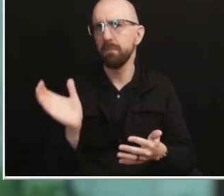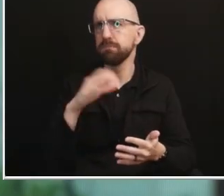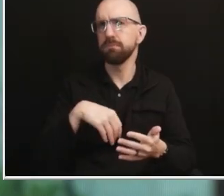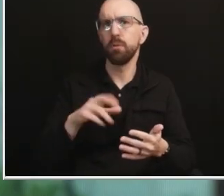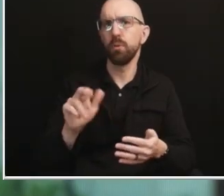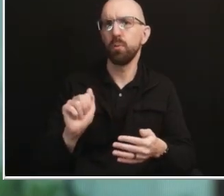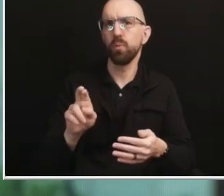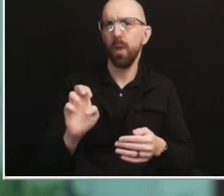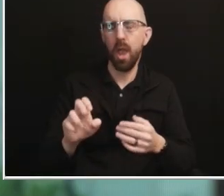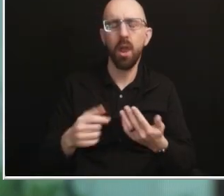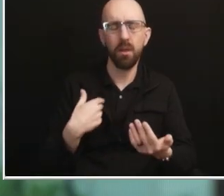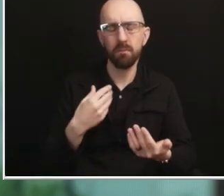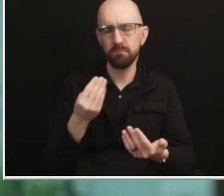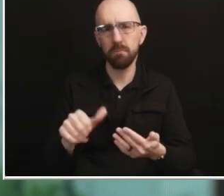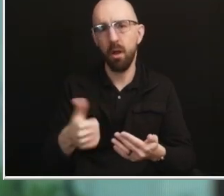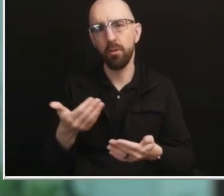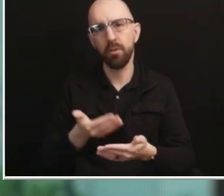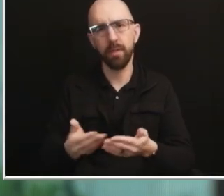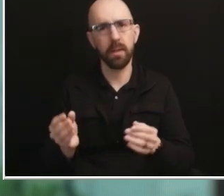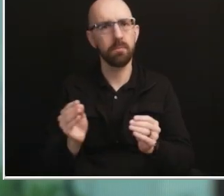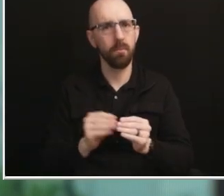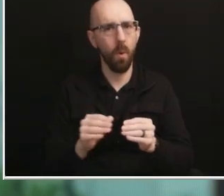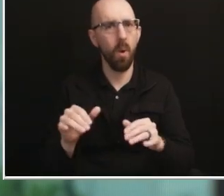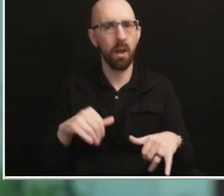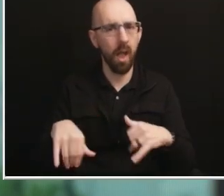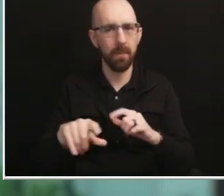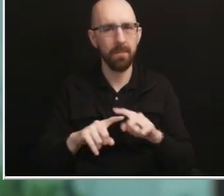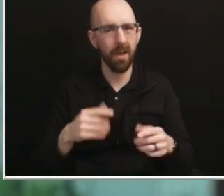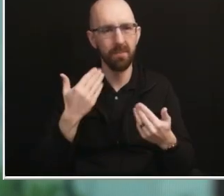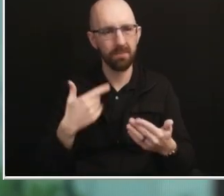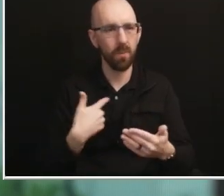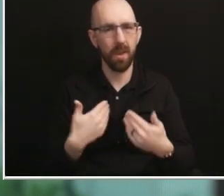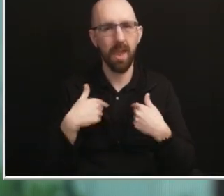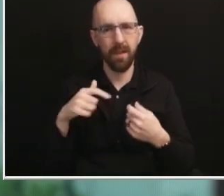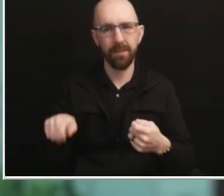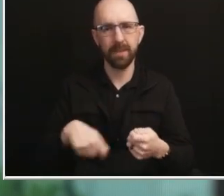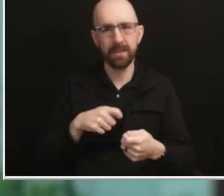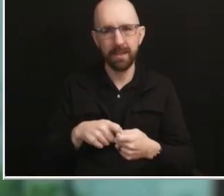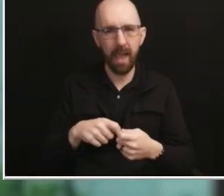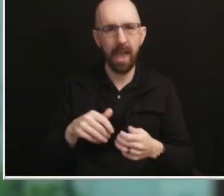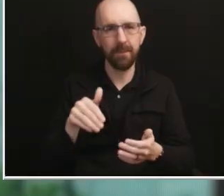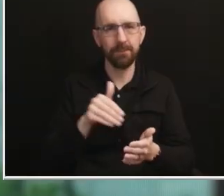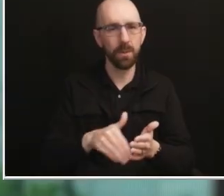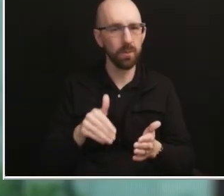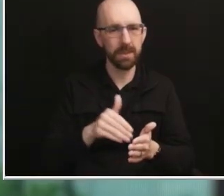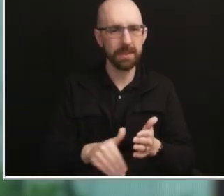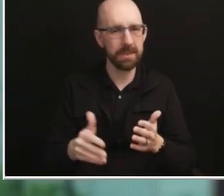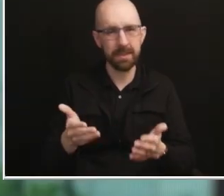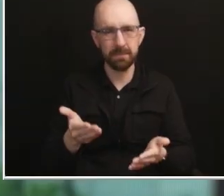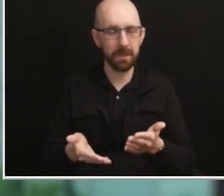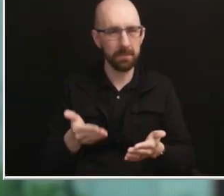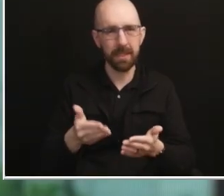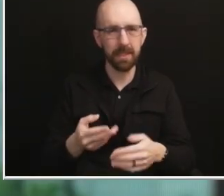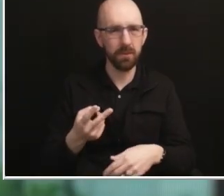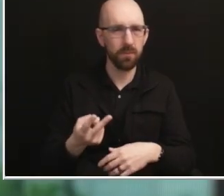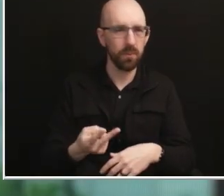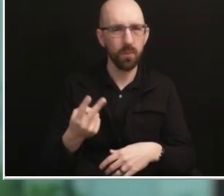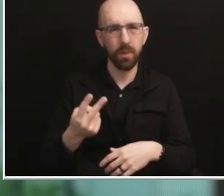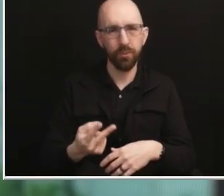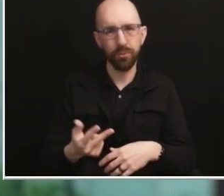other conditions are more common, but I don't know if we have an exact frequency. Maybe 2 or 3 out of